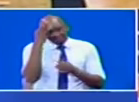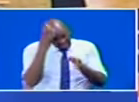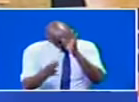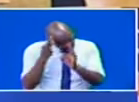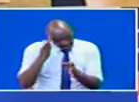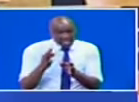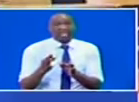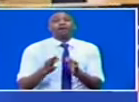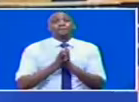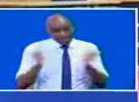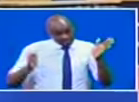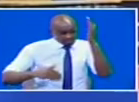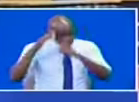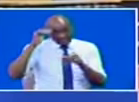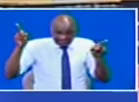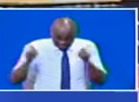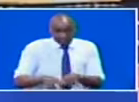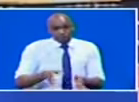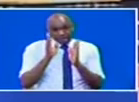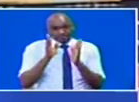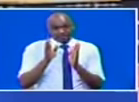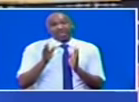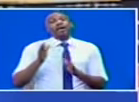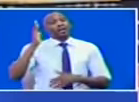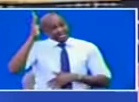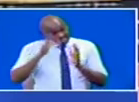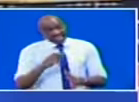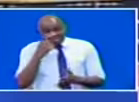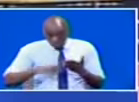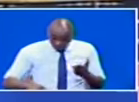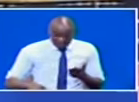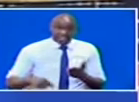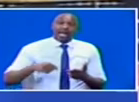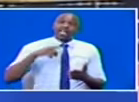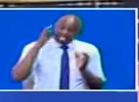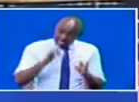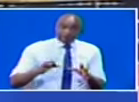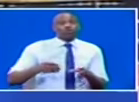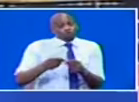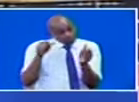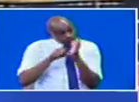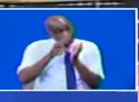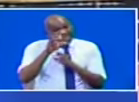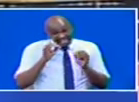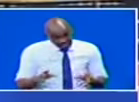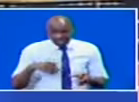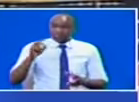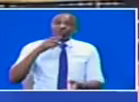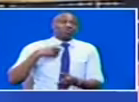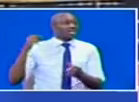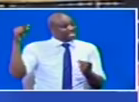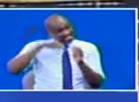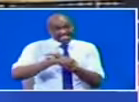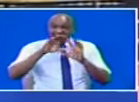public universities in the country. The dons insist that if their demands are not met, then they are willing to hold out for as long